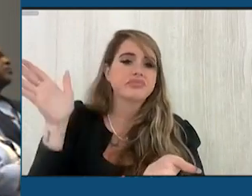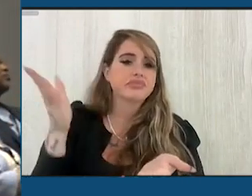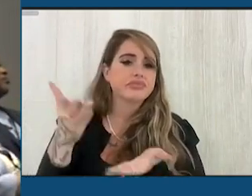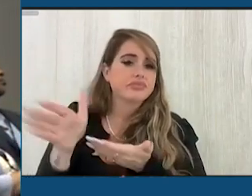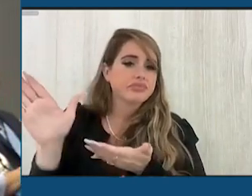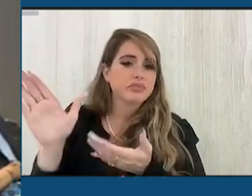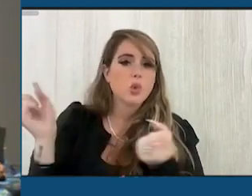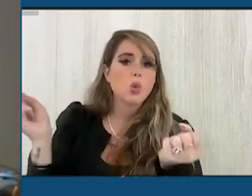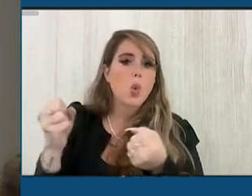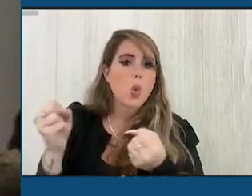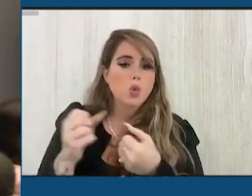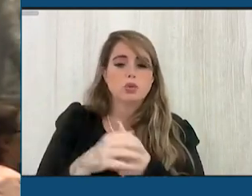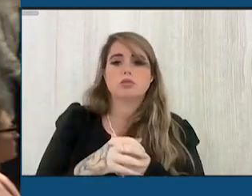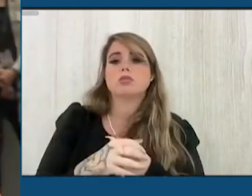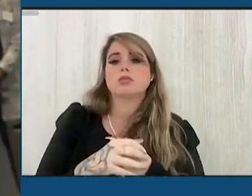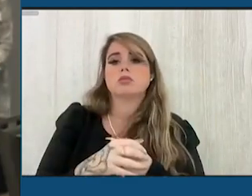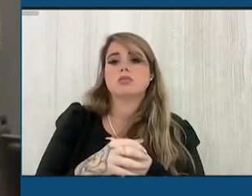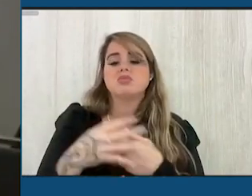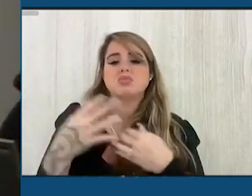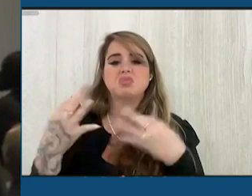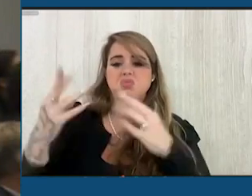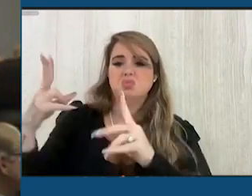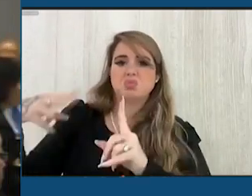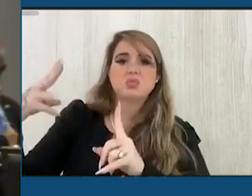cold, judgmental.